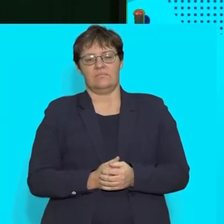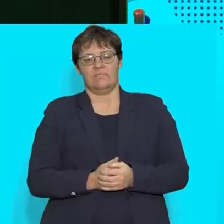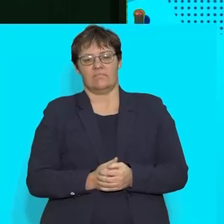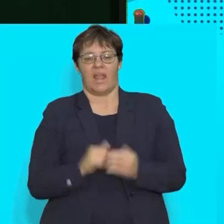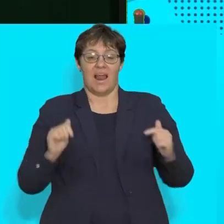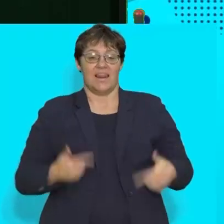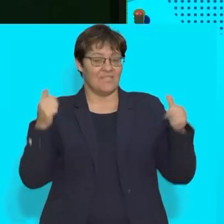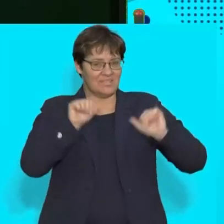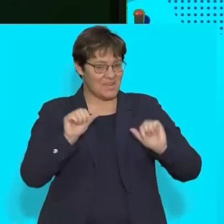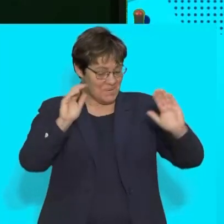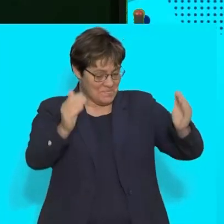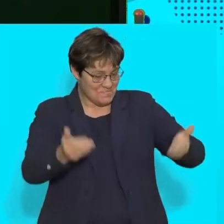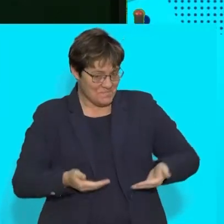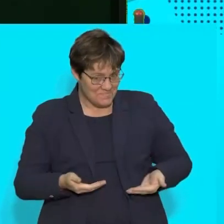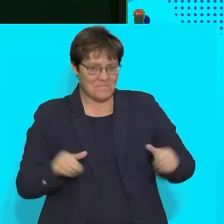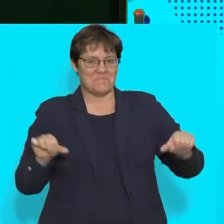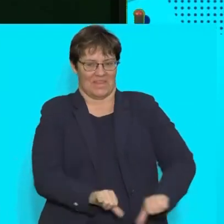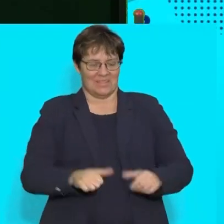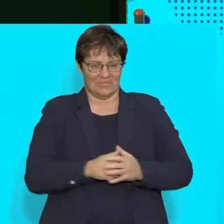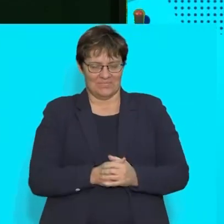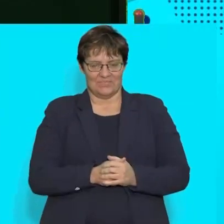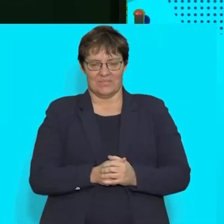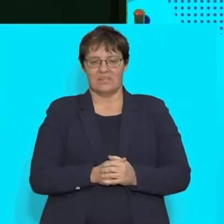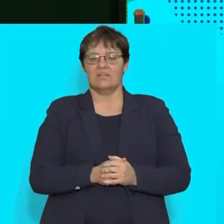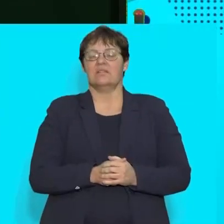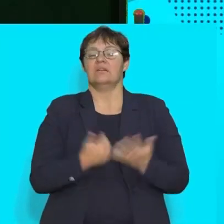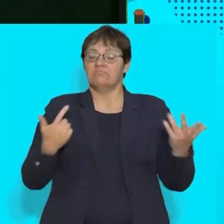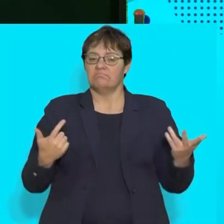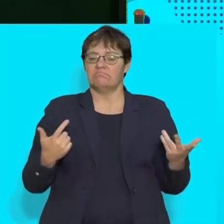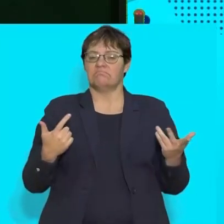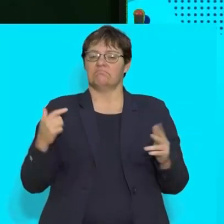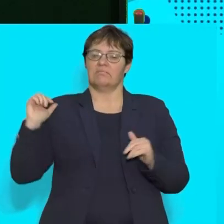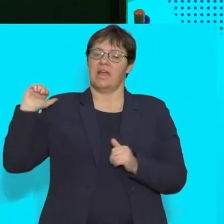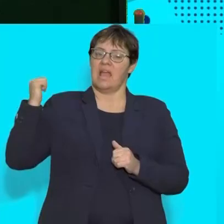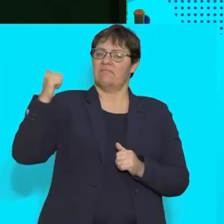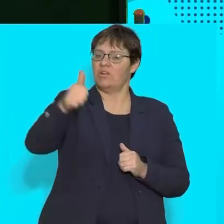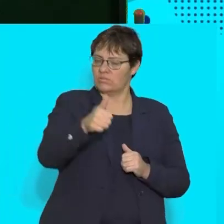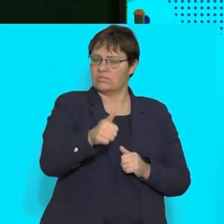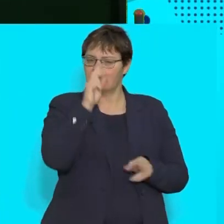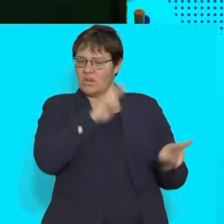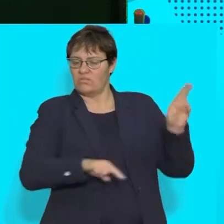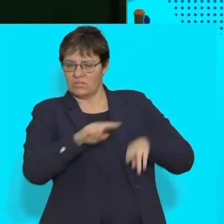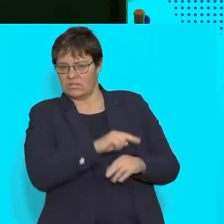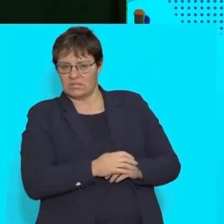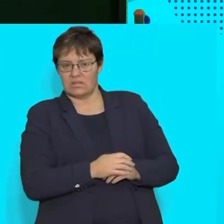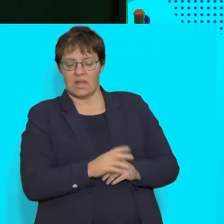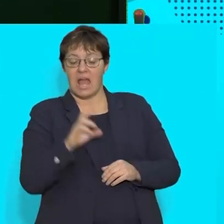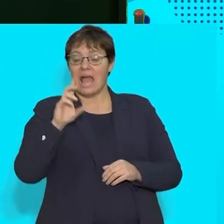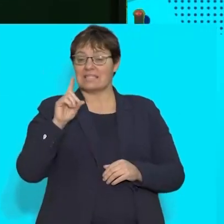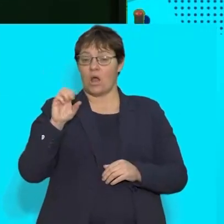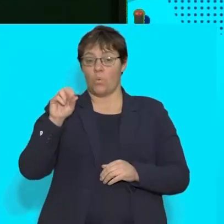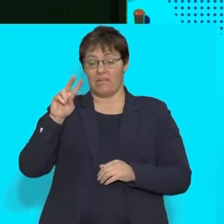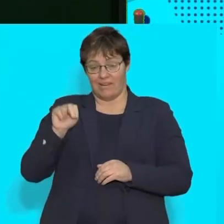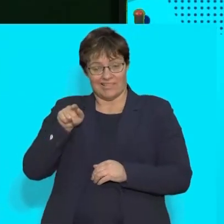Welcome back, life science learners. Let's continue with our revision lesson on evolution. We're going to unpack what Darwin's theory of